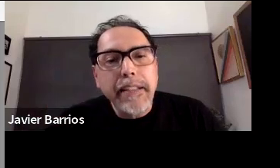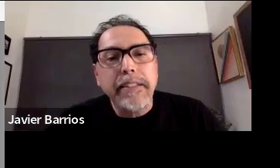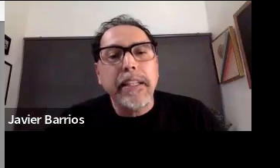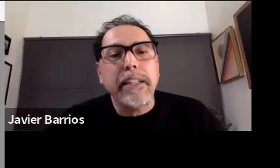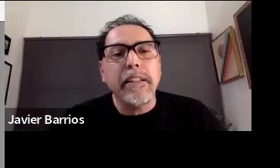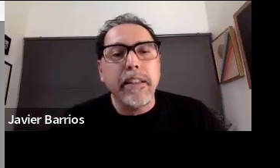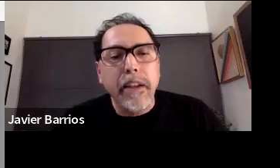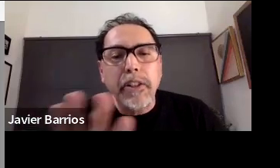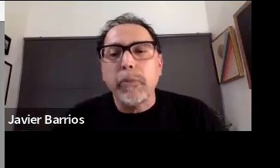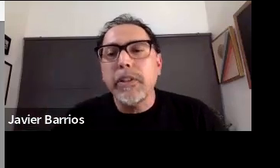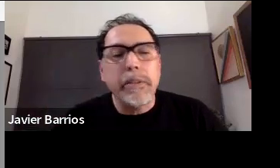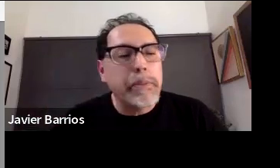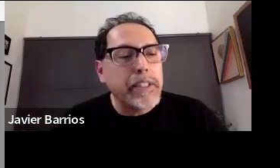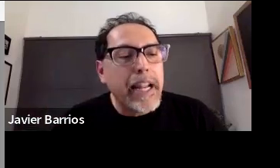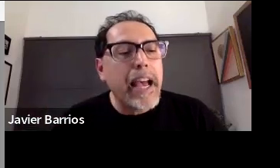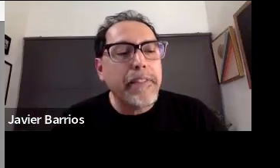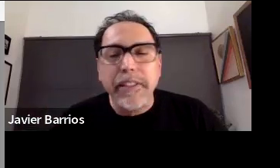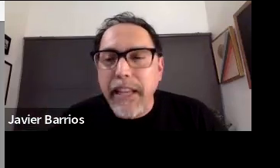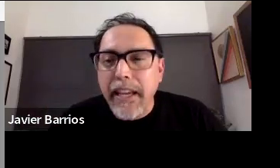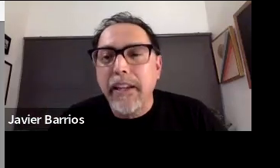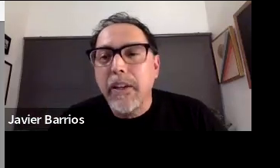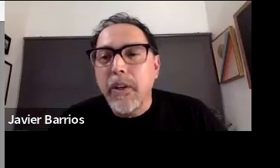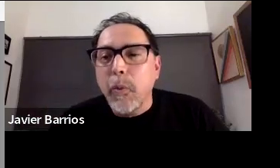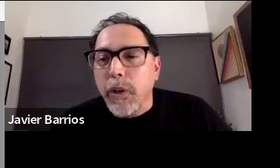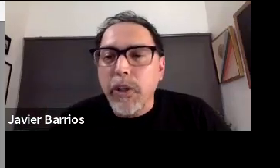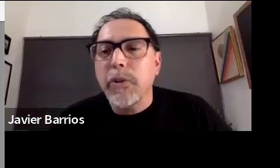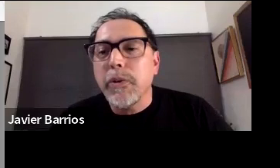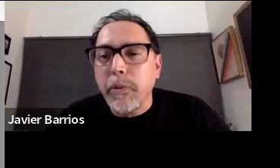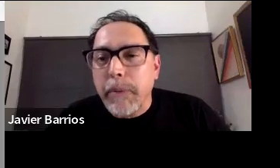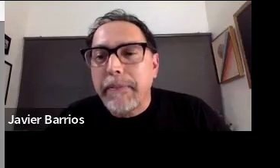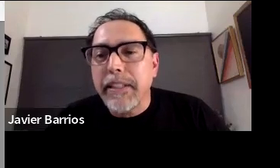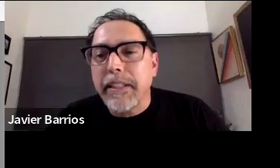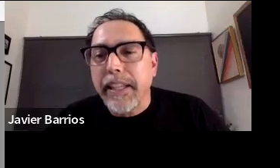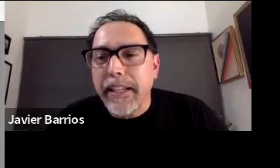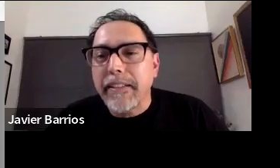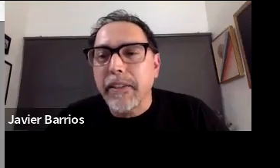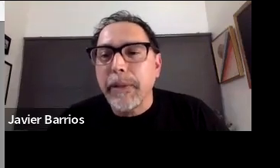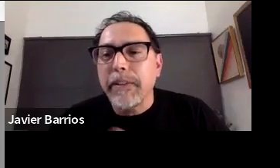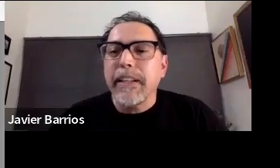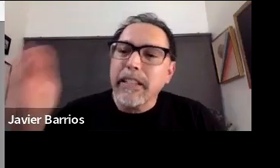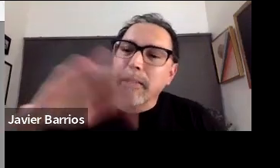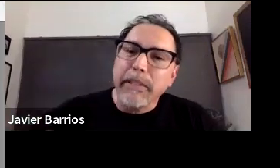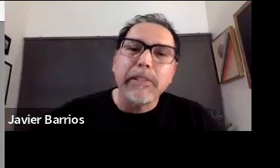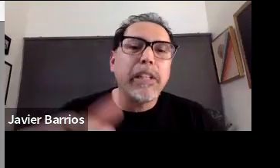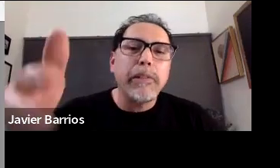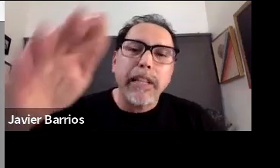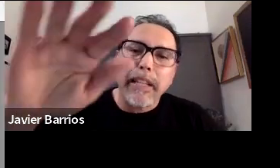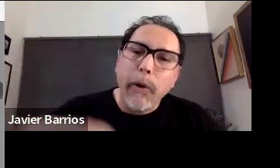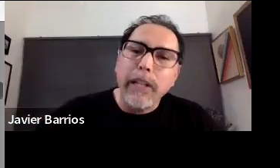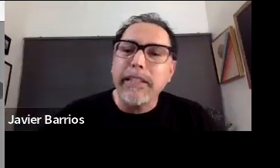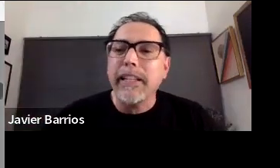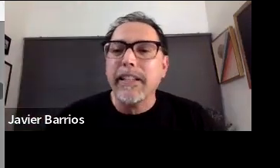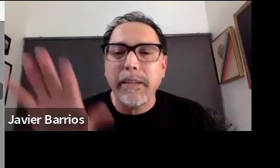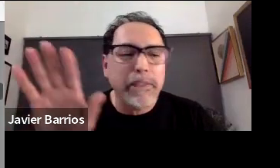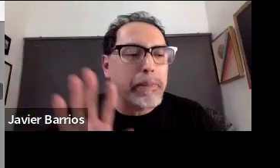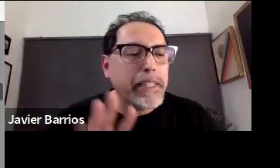then the next scene, Dr. Woodruff does not have to say, well, you babysit the kids. So we don't, you don't, so it's almost like